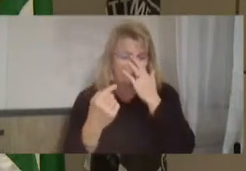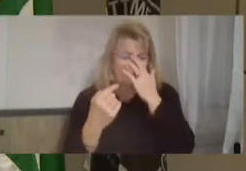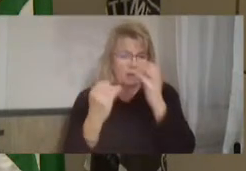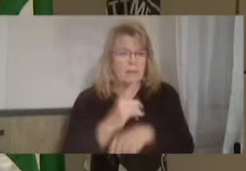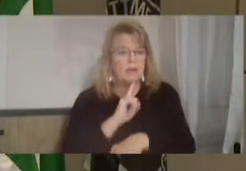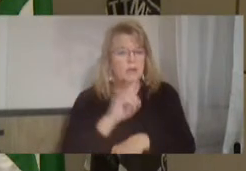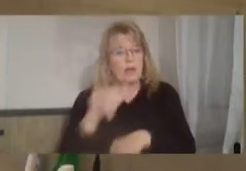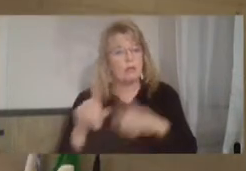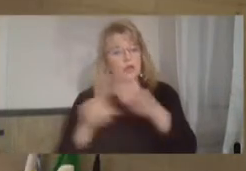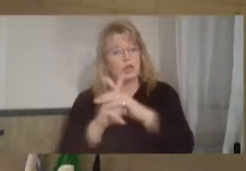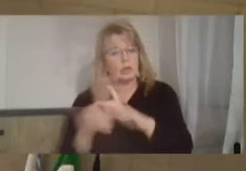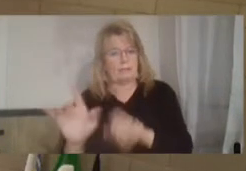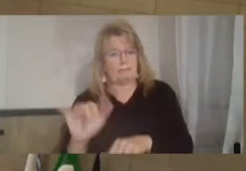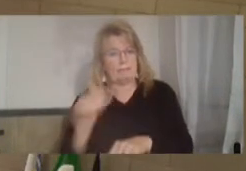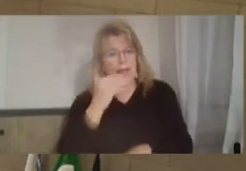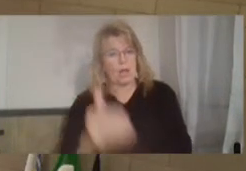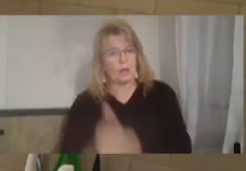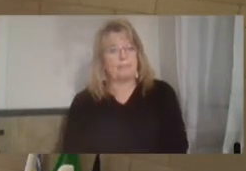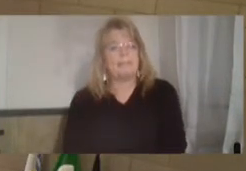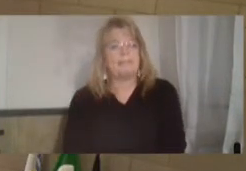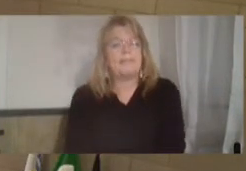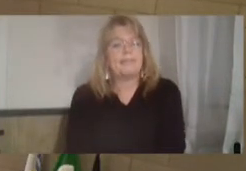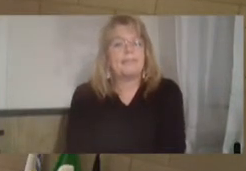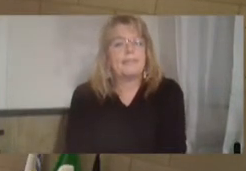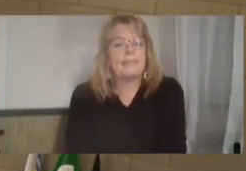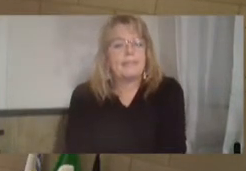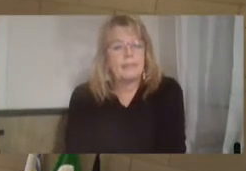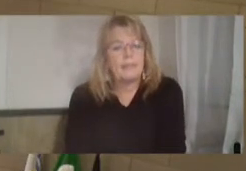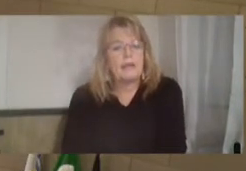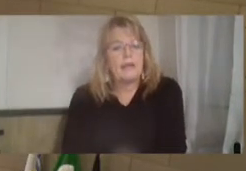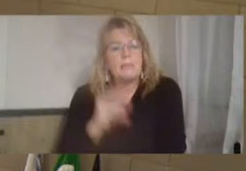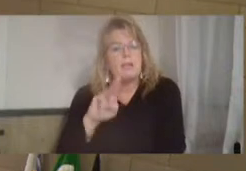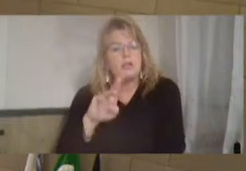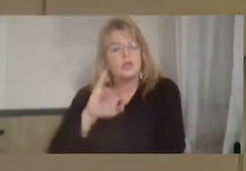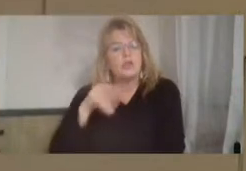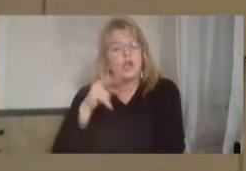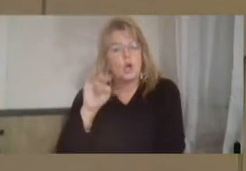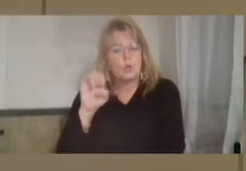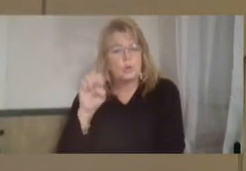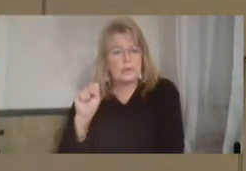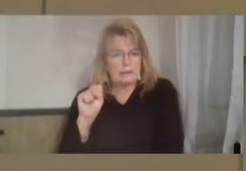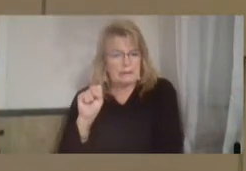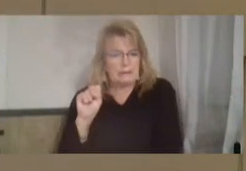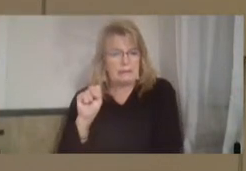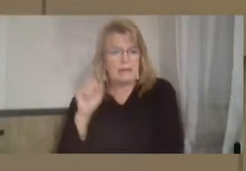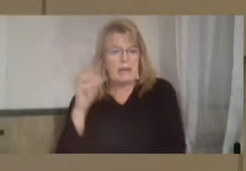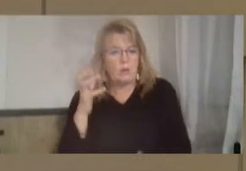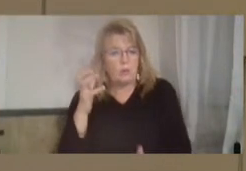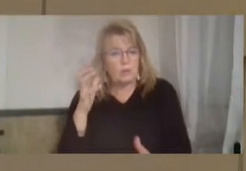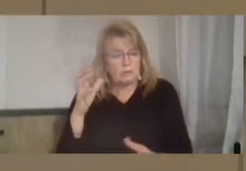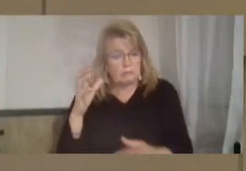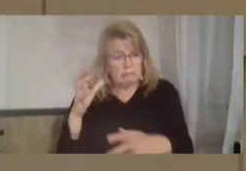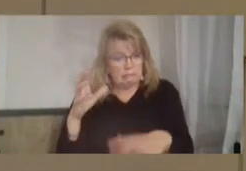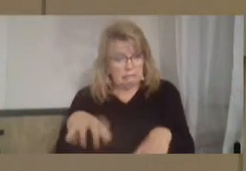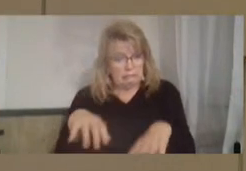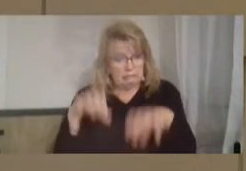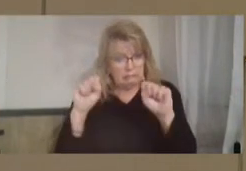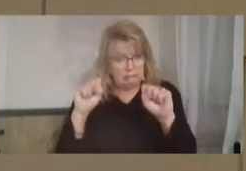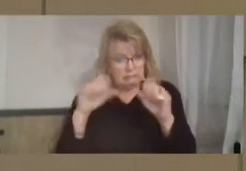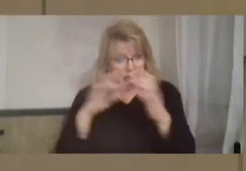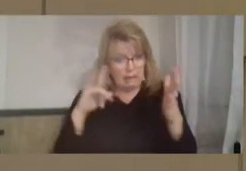you. Okay. Mr. Jones. Okay. So I just wanted to take this opportunity, Mayor, members of